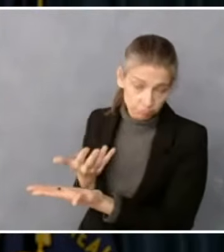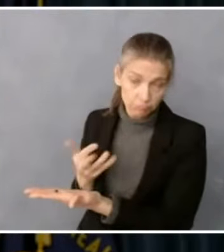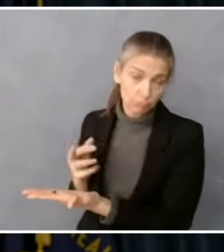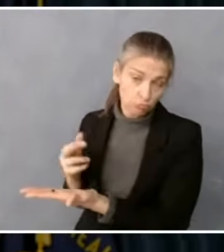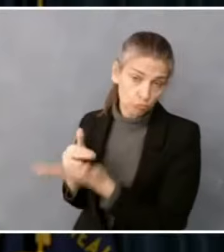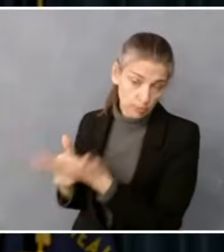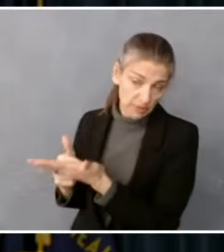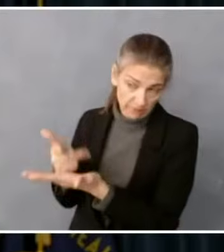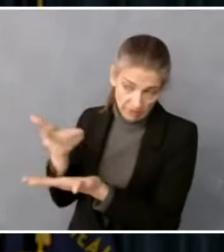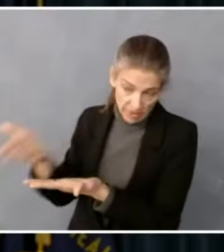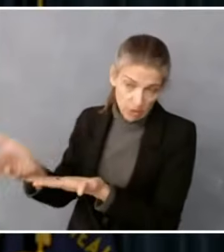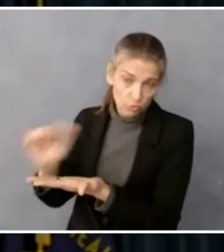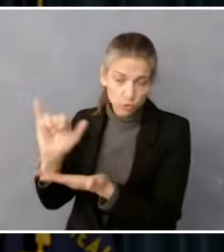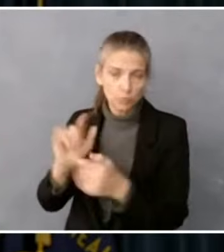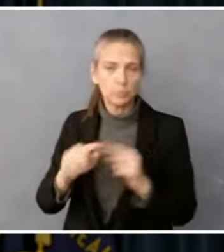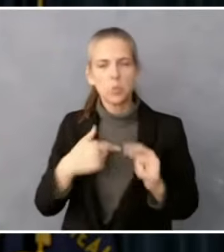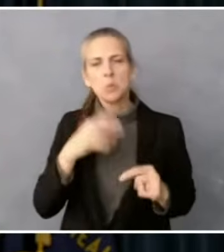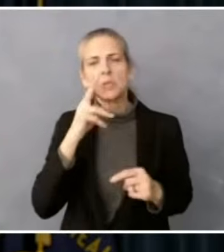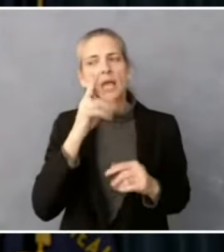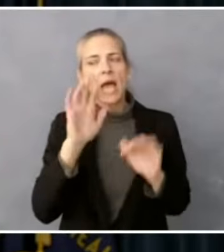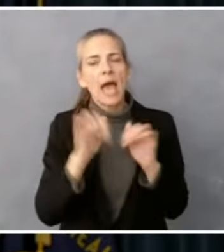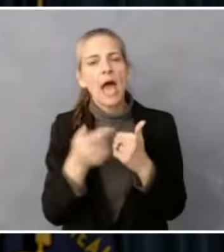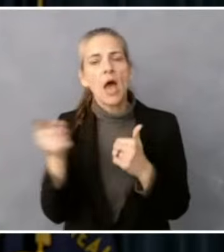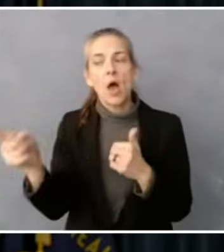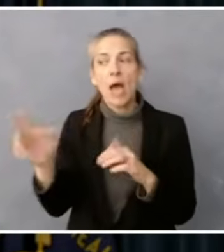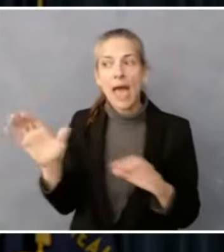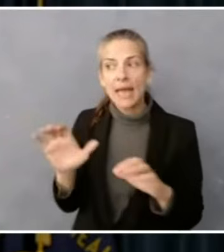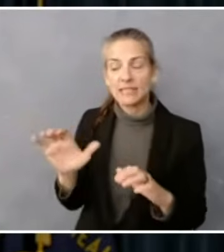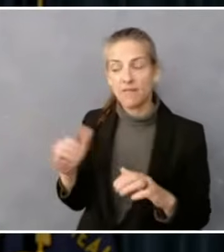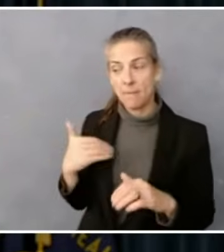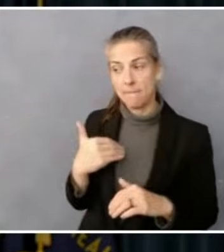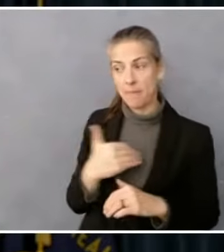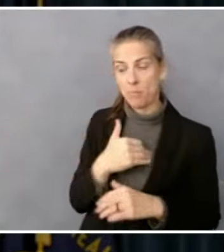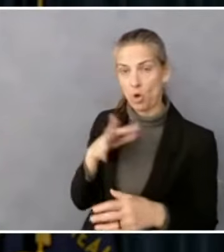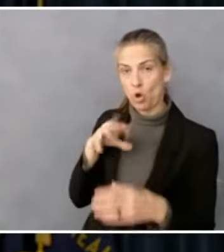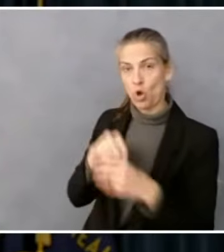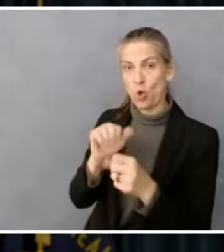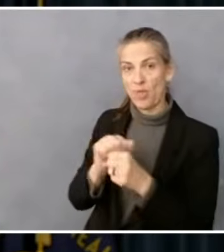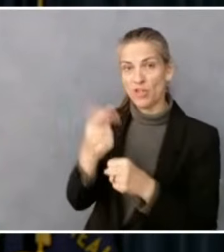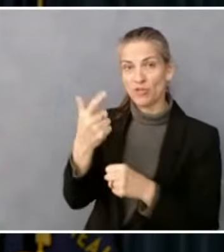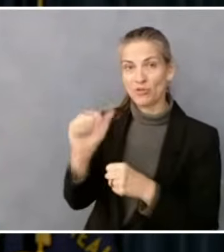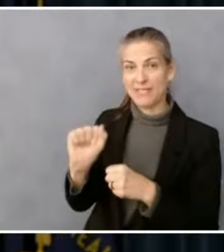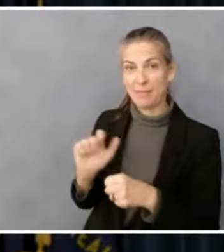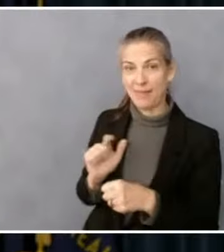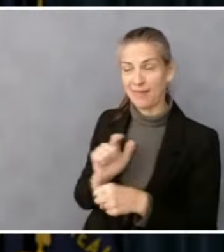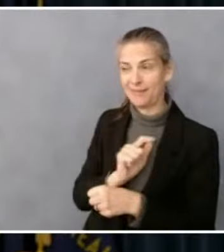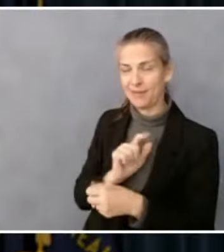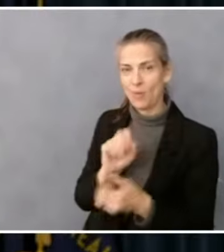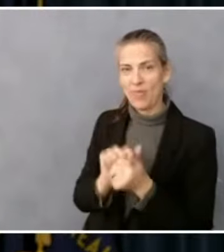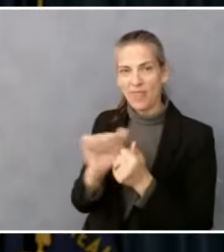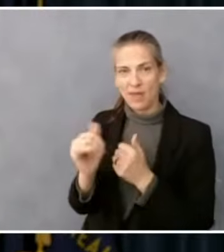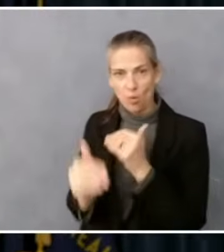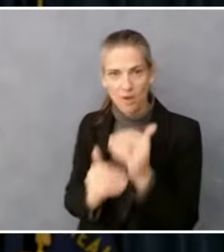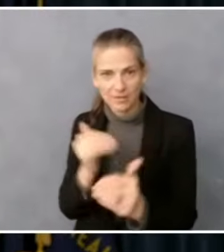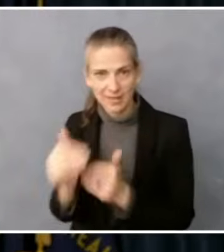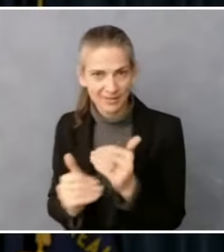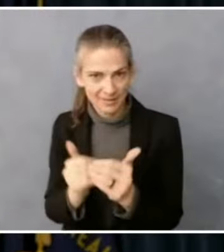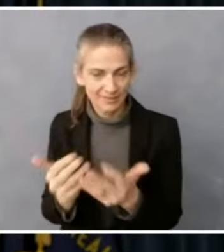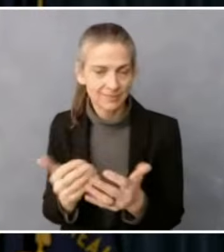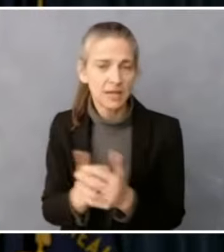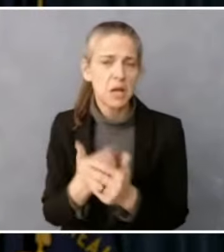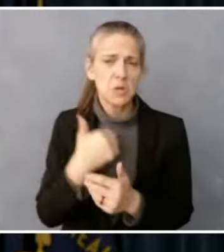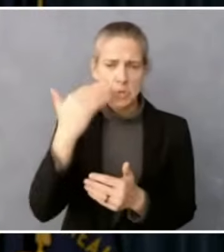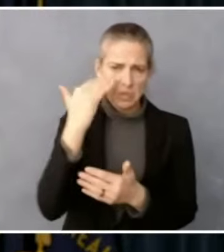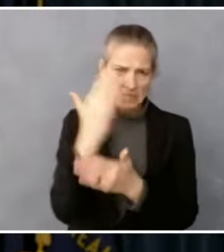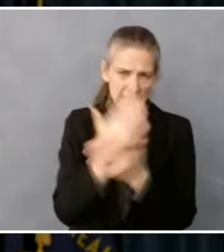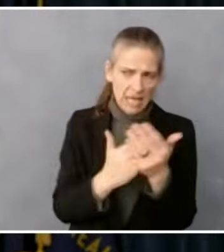how active individual members of the General Assembly get with this new process that's in the House. I know that there are some